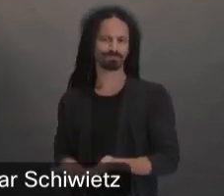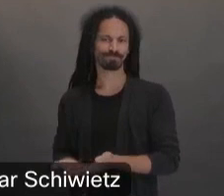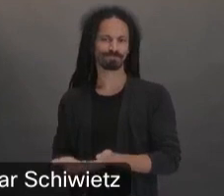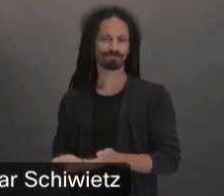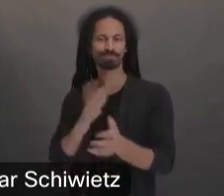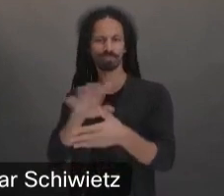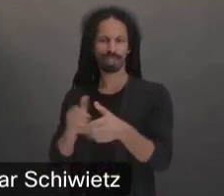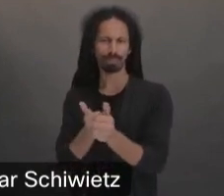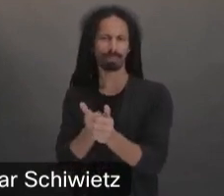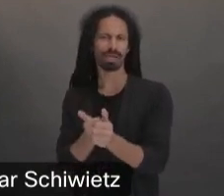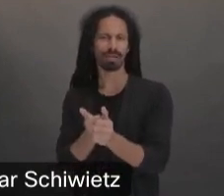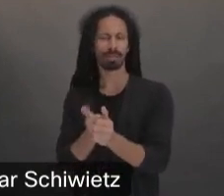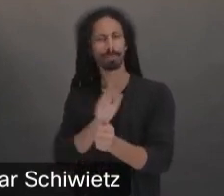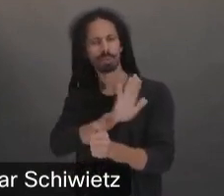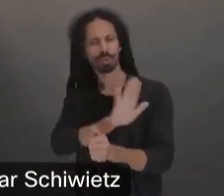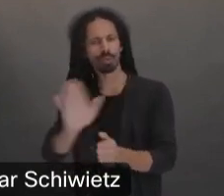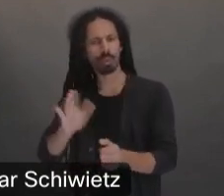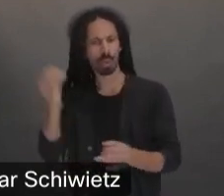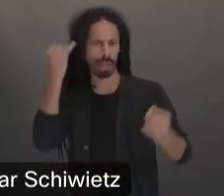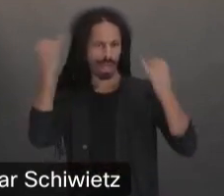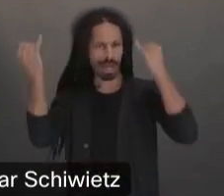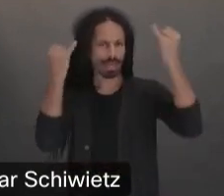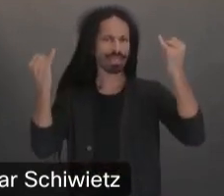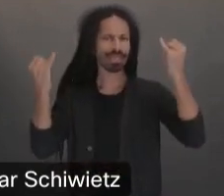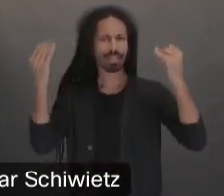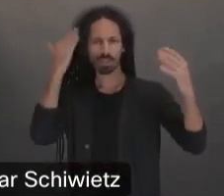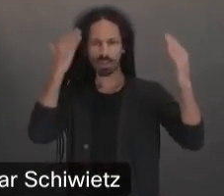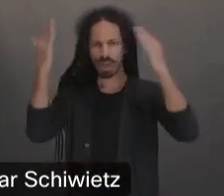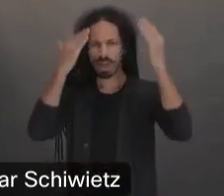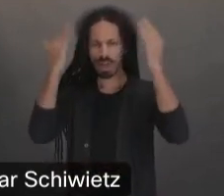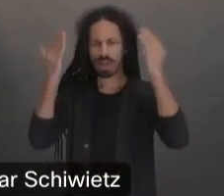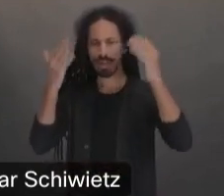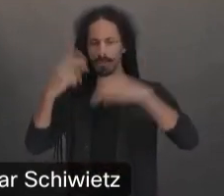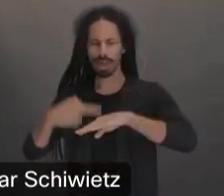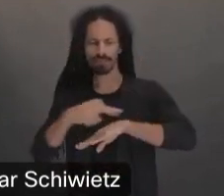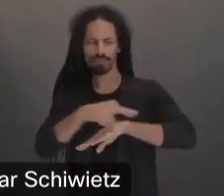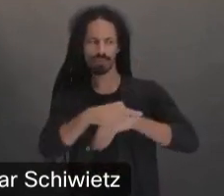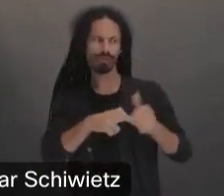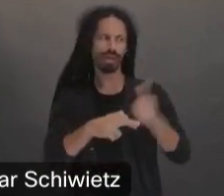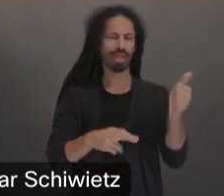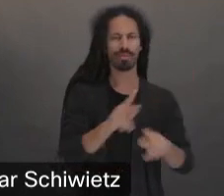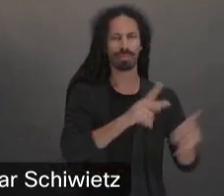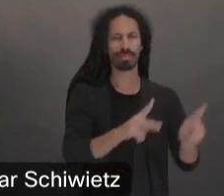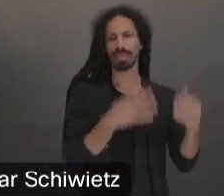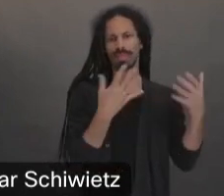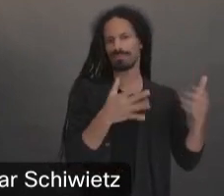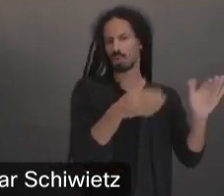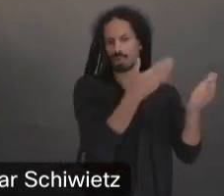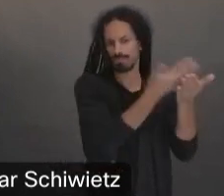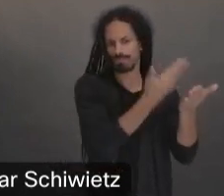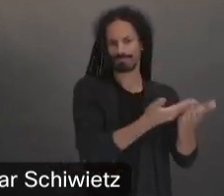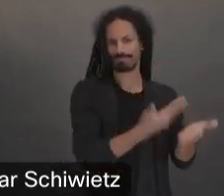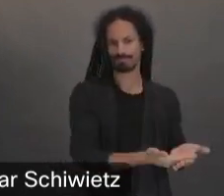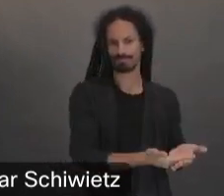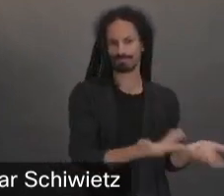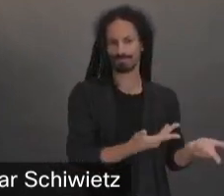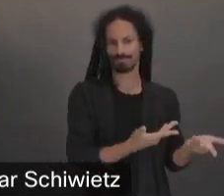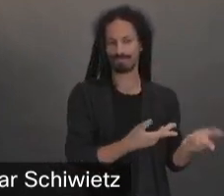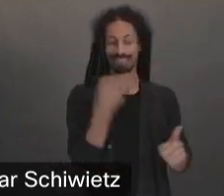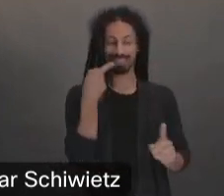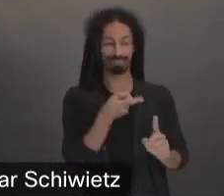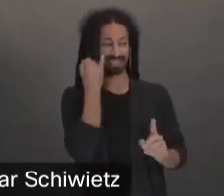your ideas and your knowledge by referring to what others have said, specifically if they're specialists